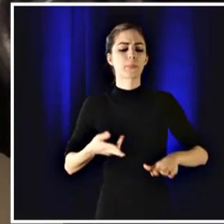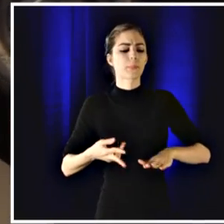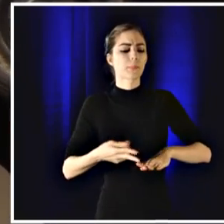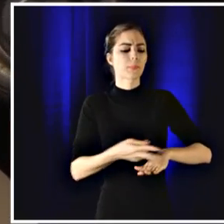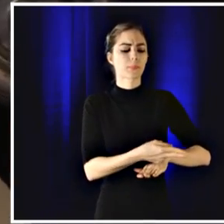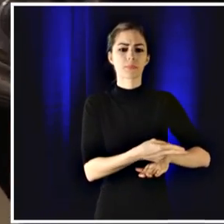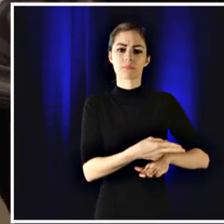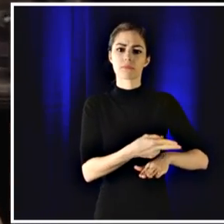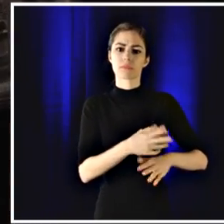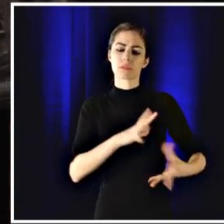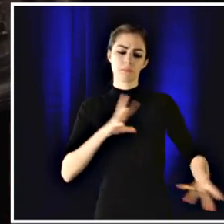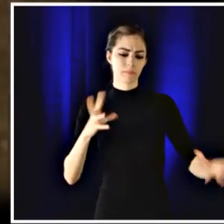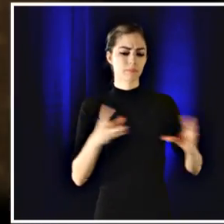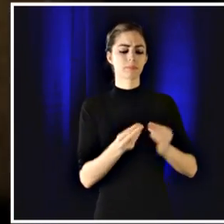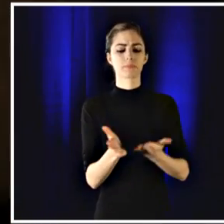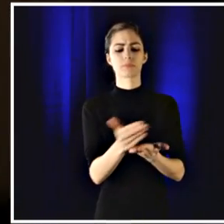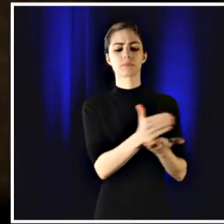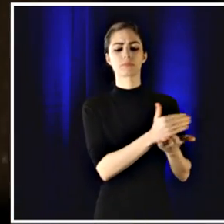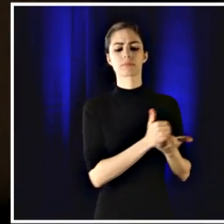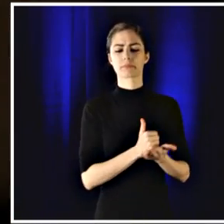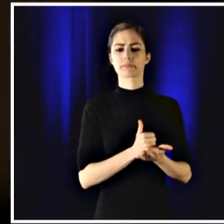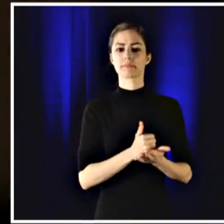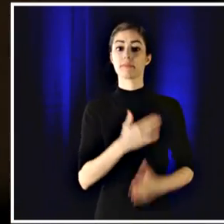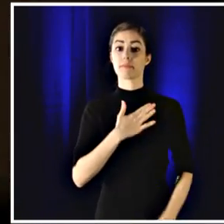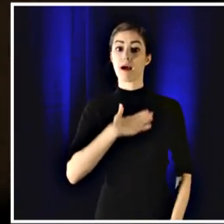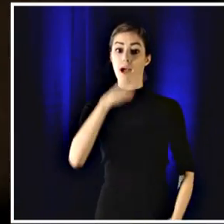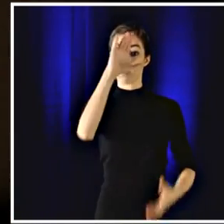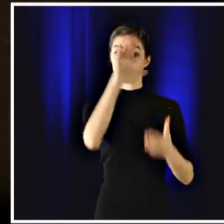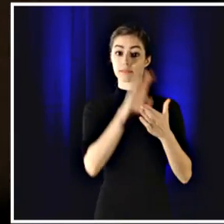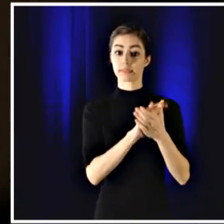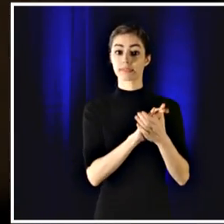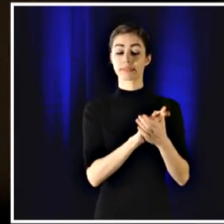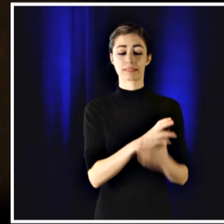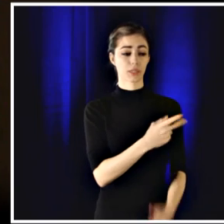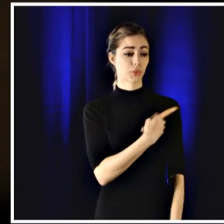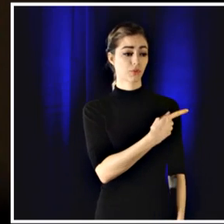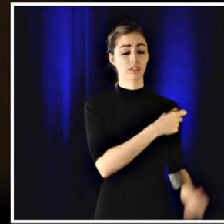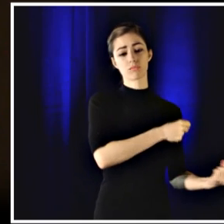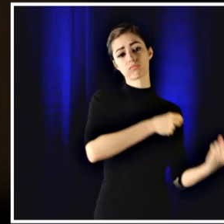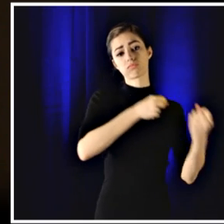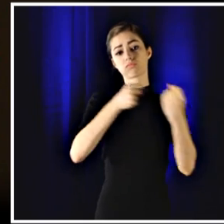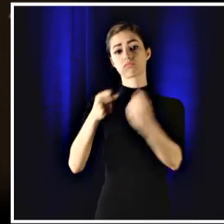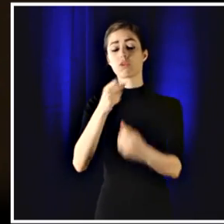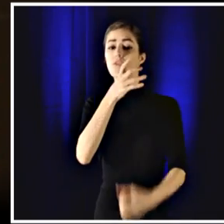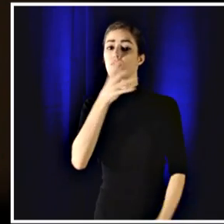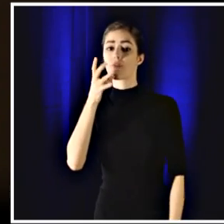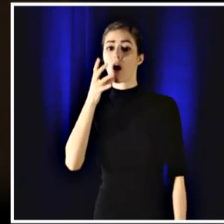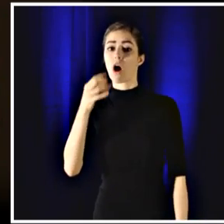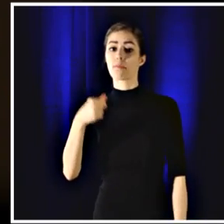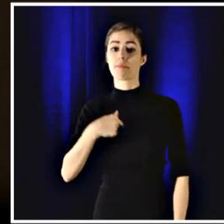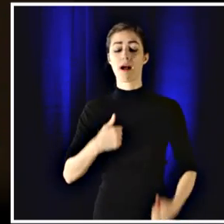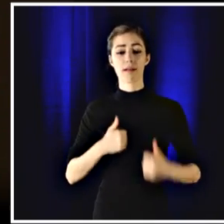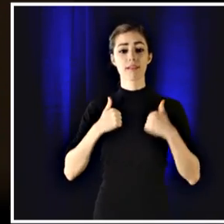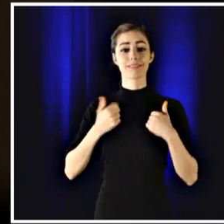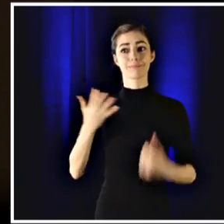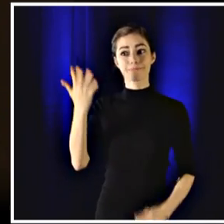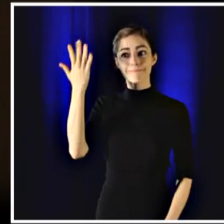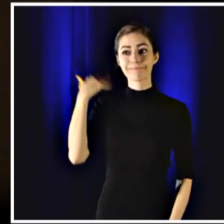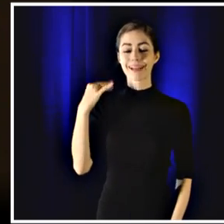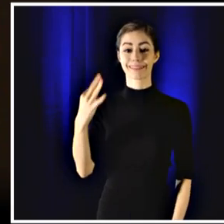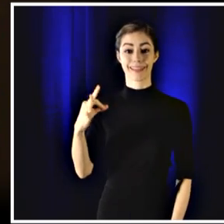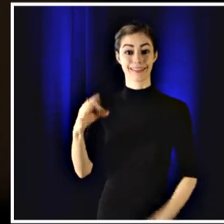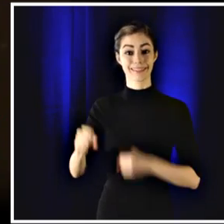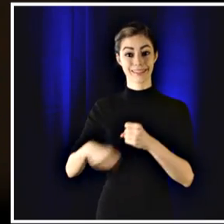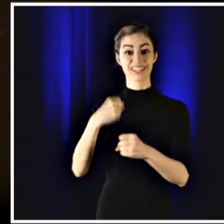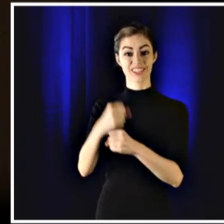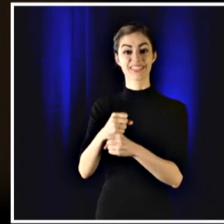And my husband drove us to the property where I grew up that Mom, Dad, and I called home for 19 years. And I